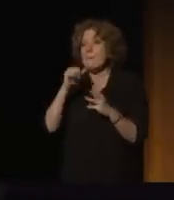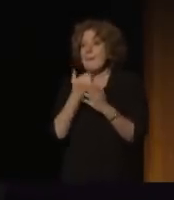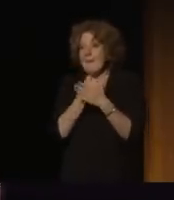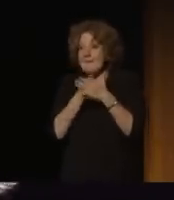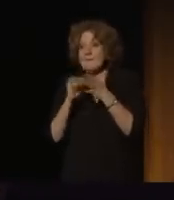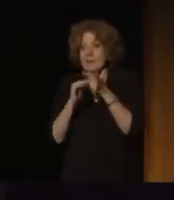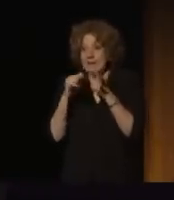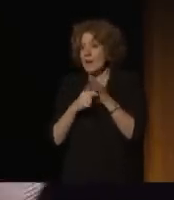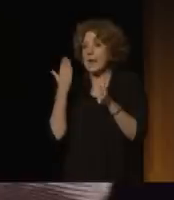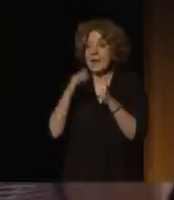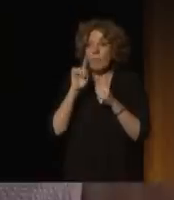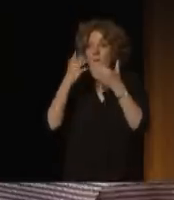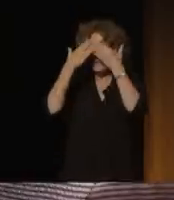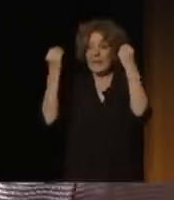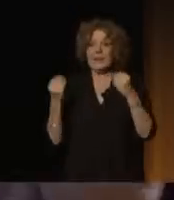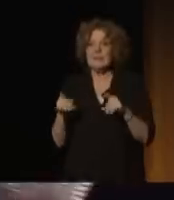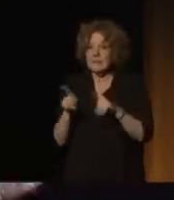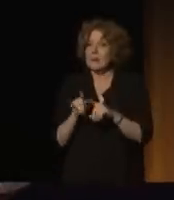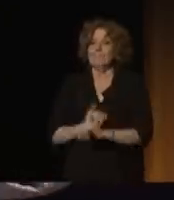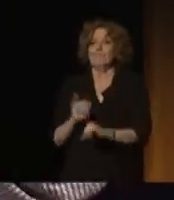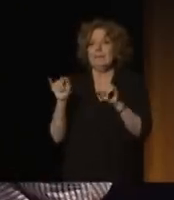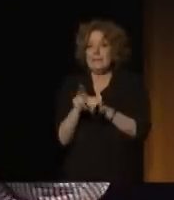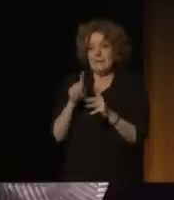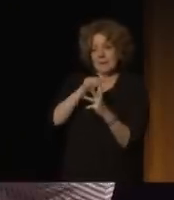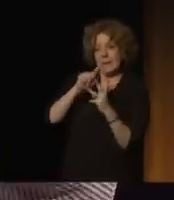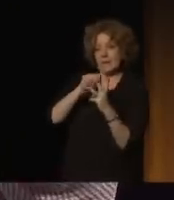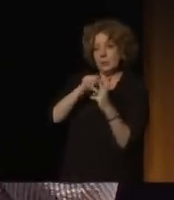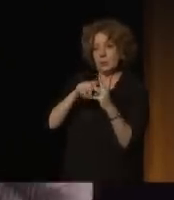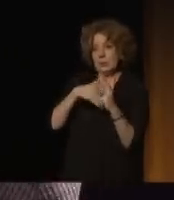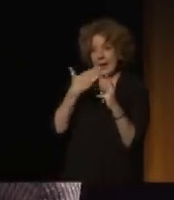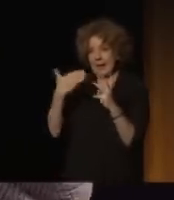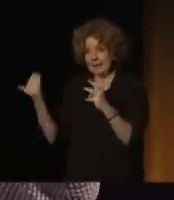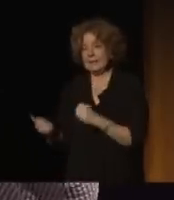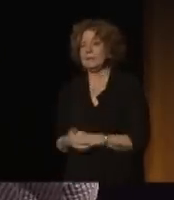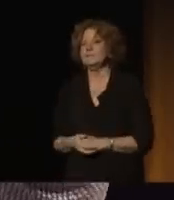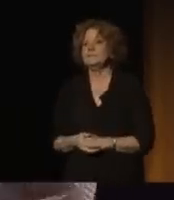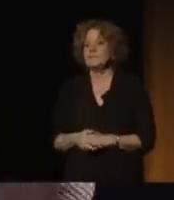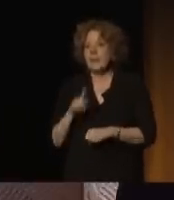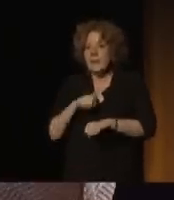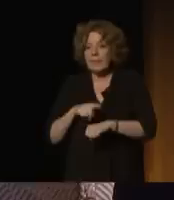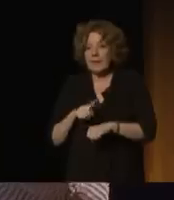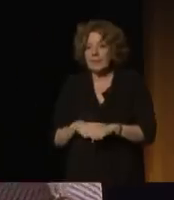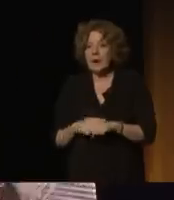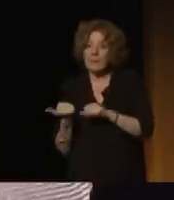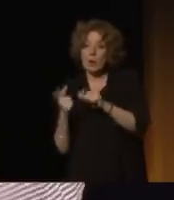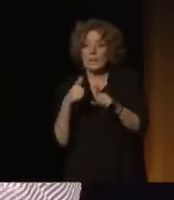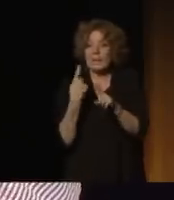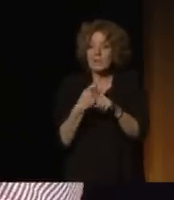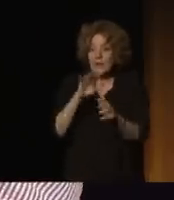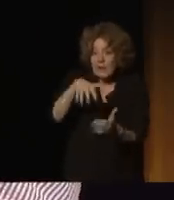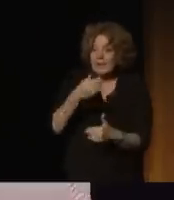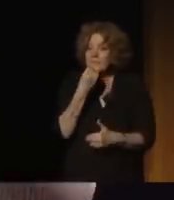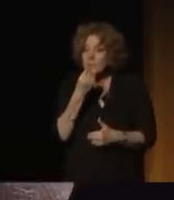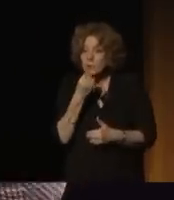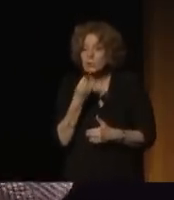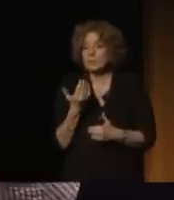know, to me, it was as traumatic as those other 2 days. And at a certain point, I go into the kitchen to get some food, and they have